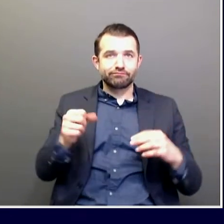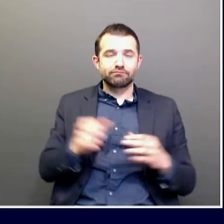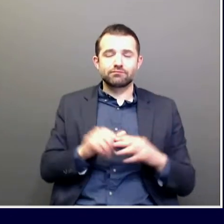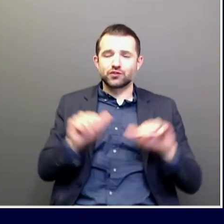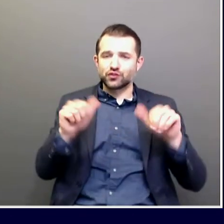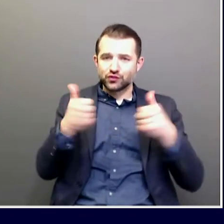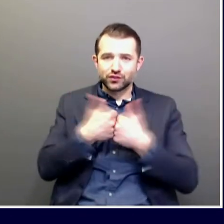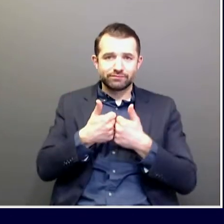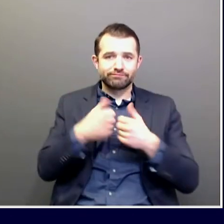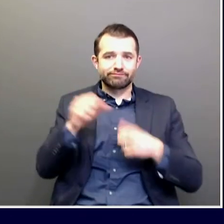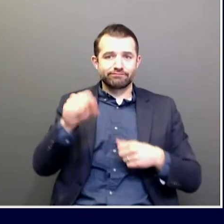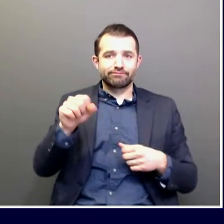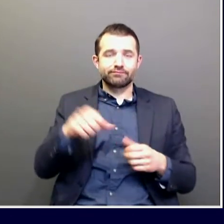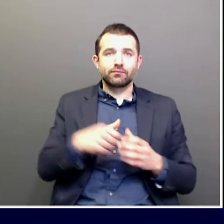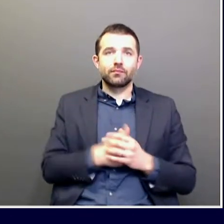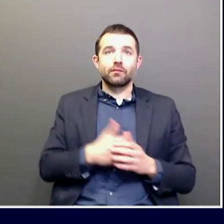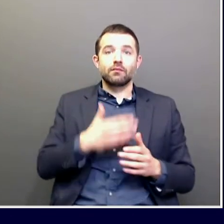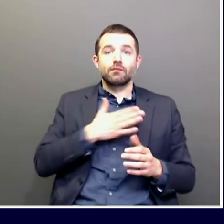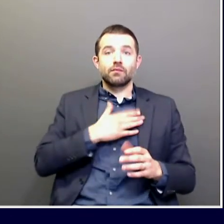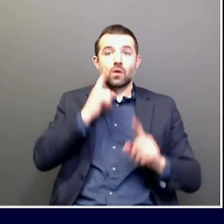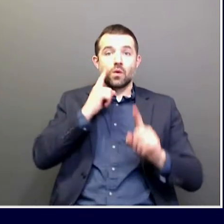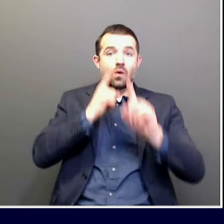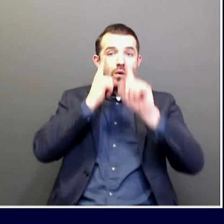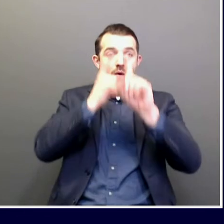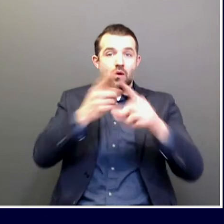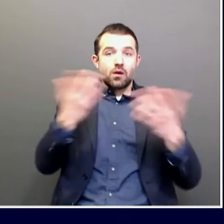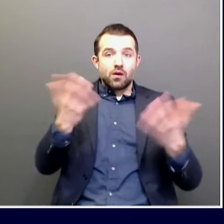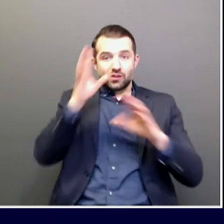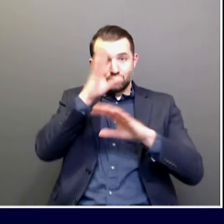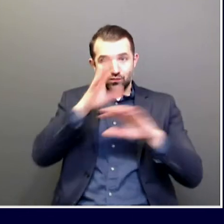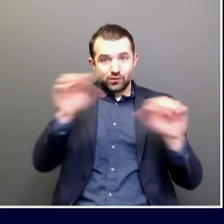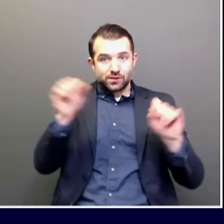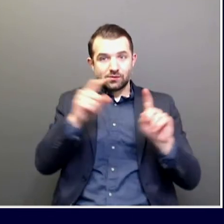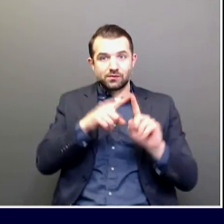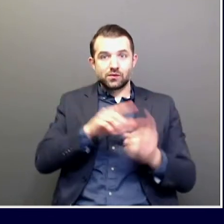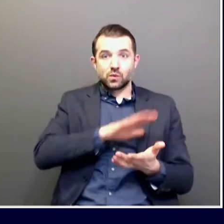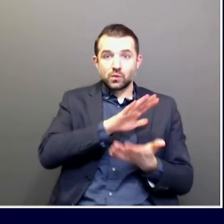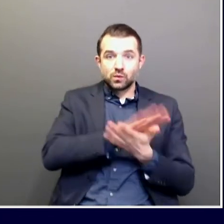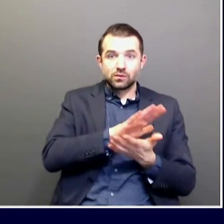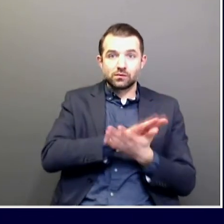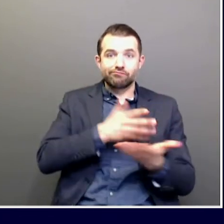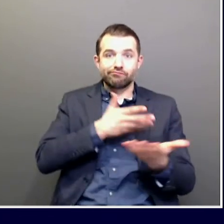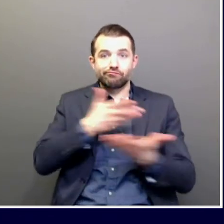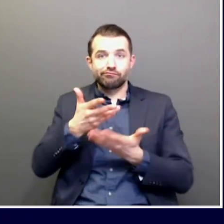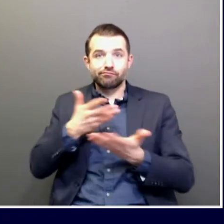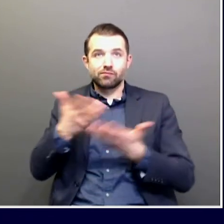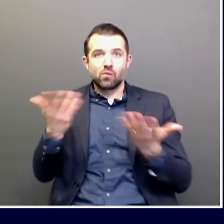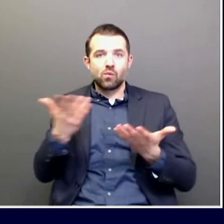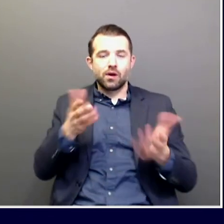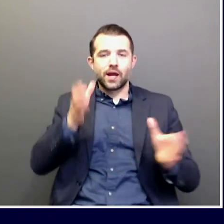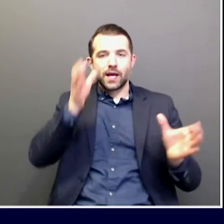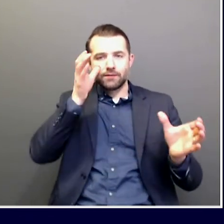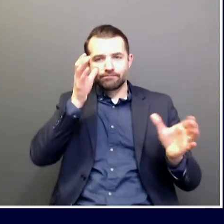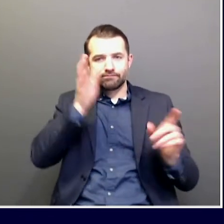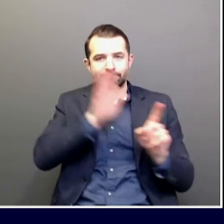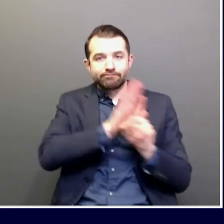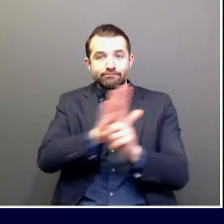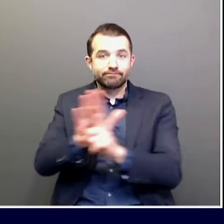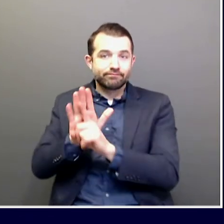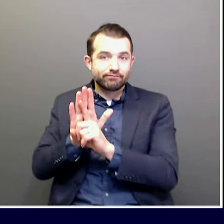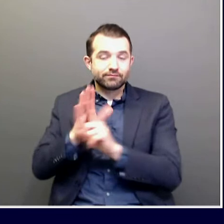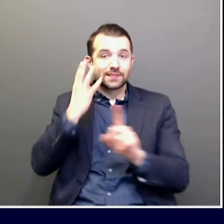children, youth, and everybody in schools is facing are pretty intense because of the pandemic. The disruption